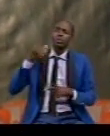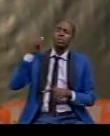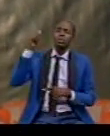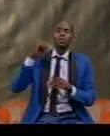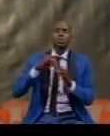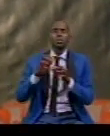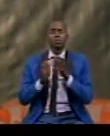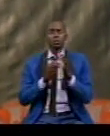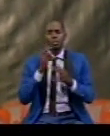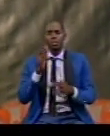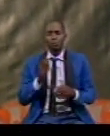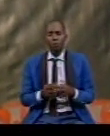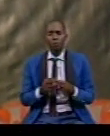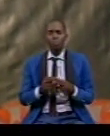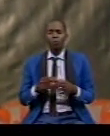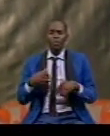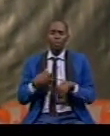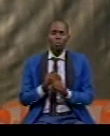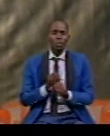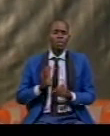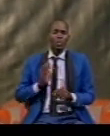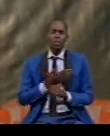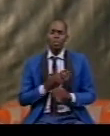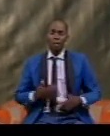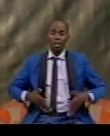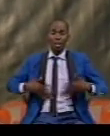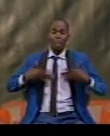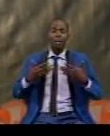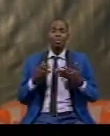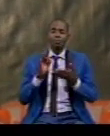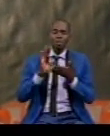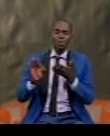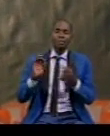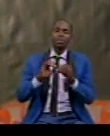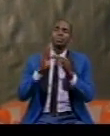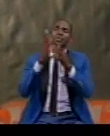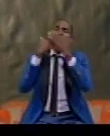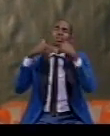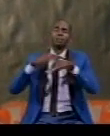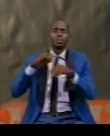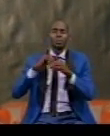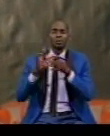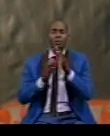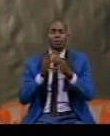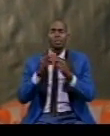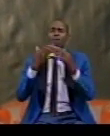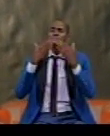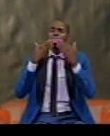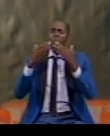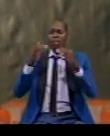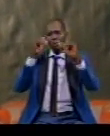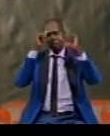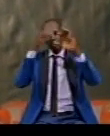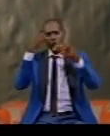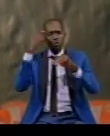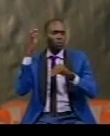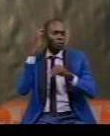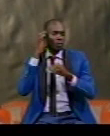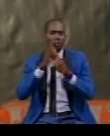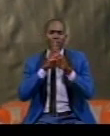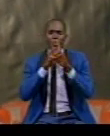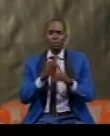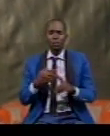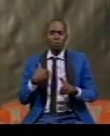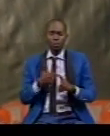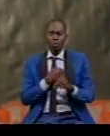your life tonight in Jesus' name. Thank you, Father. And he touched their eyes, and